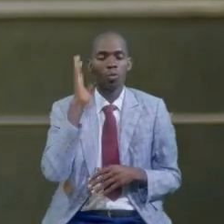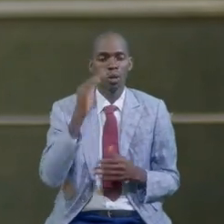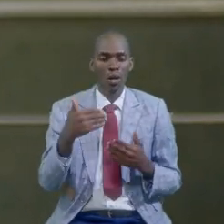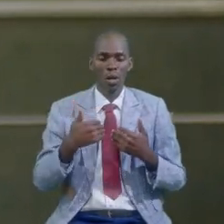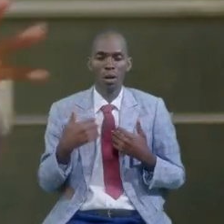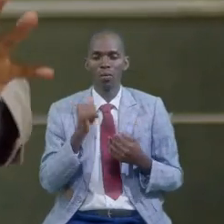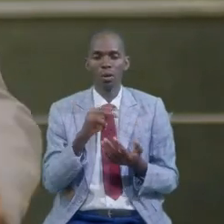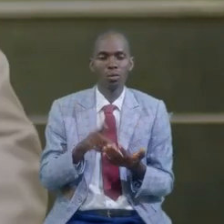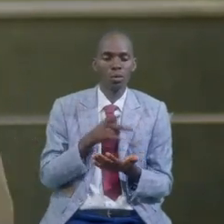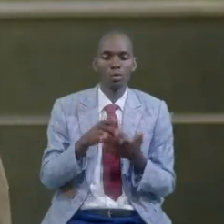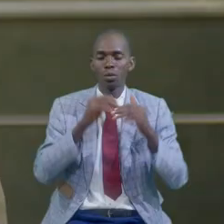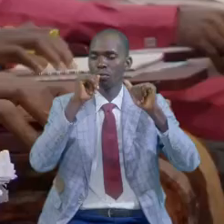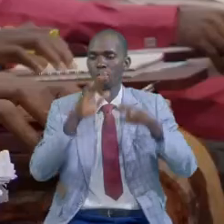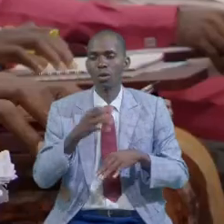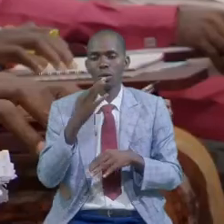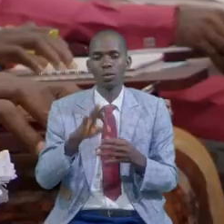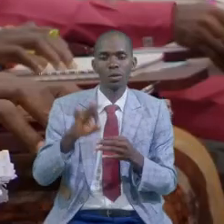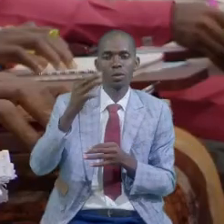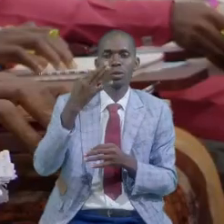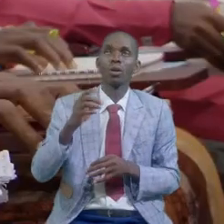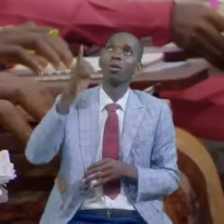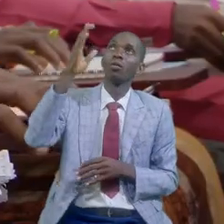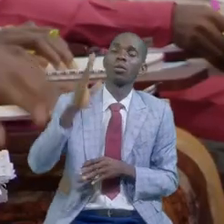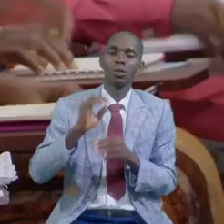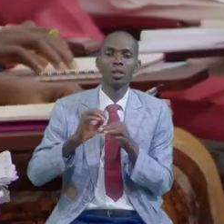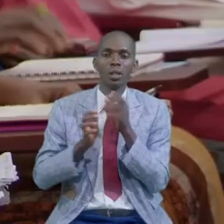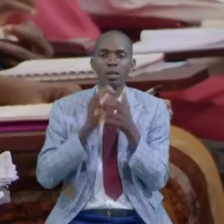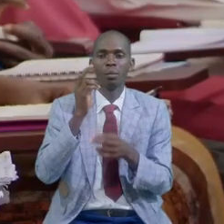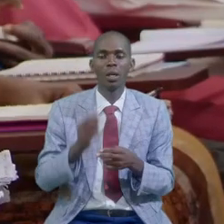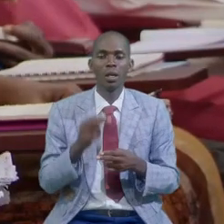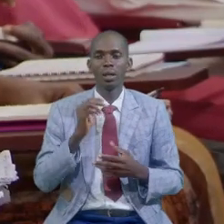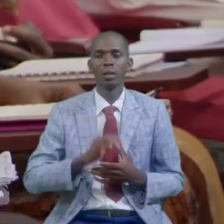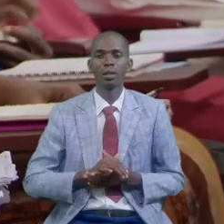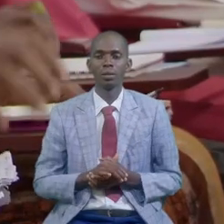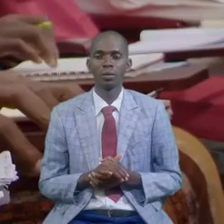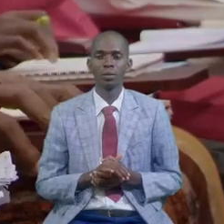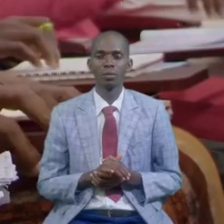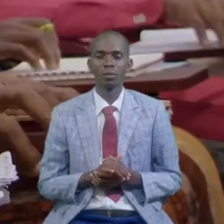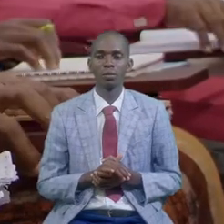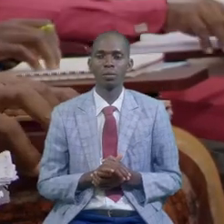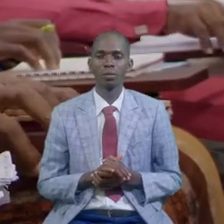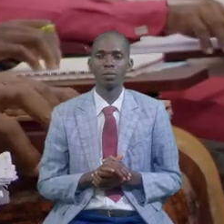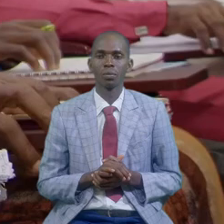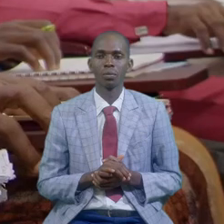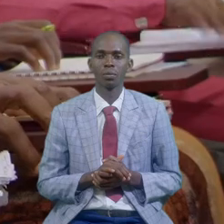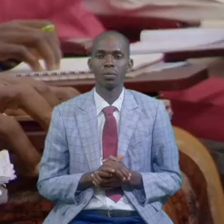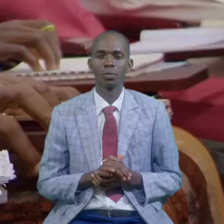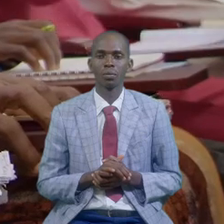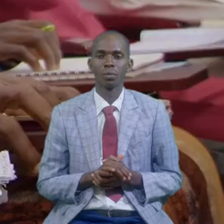portion of the Spirit of God in Jesus' name. Look